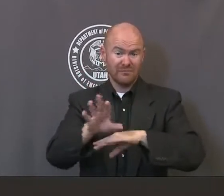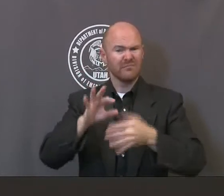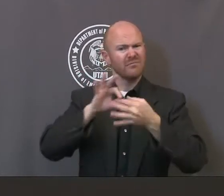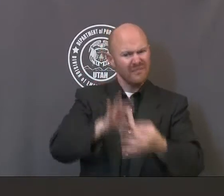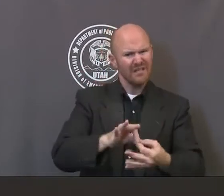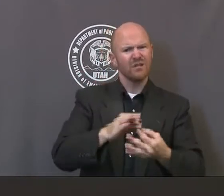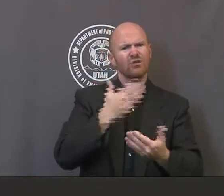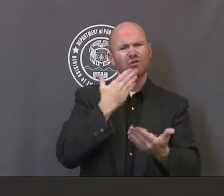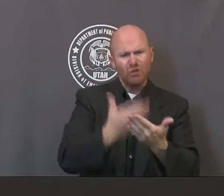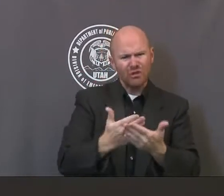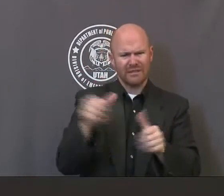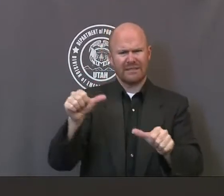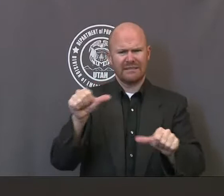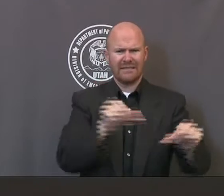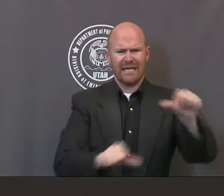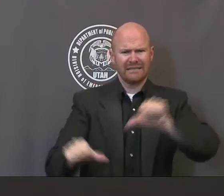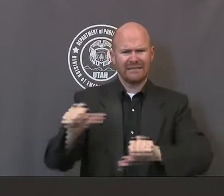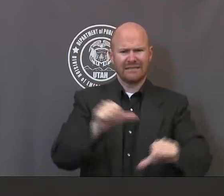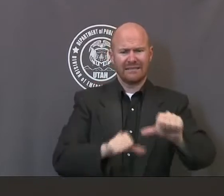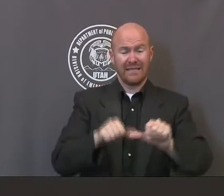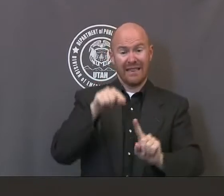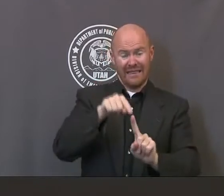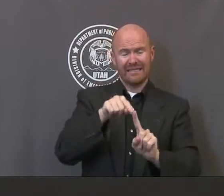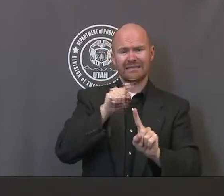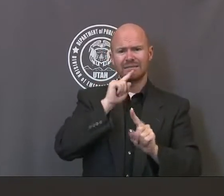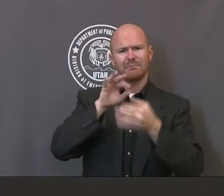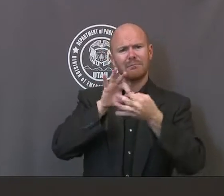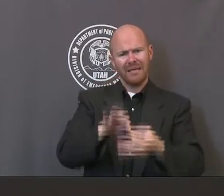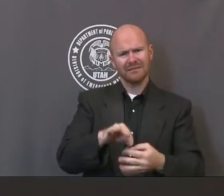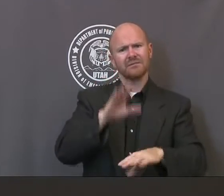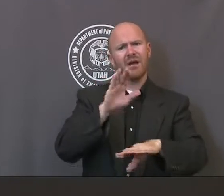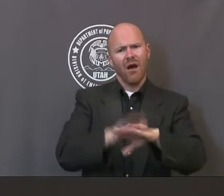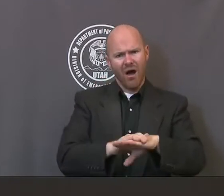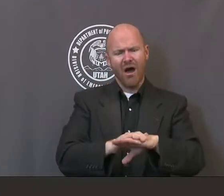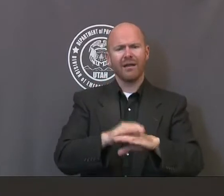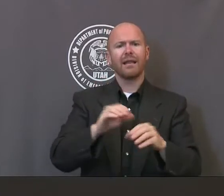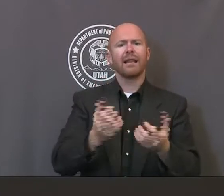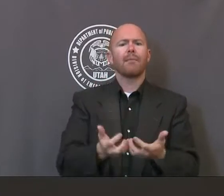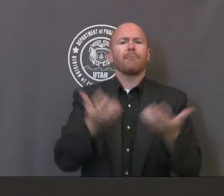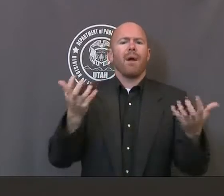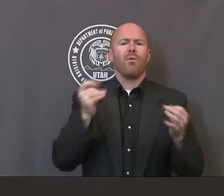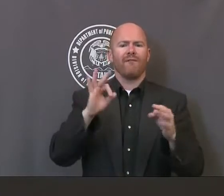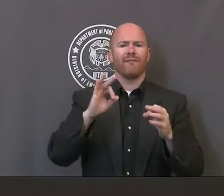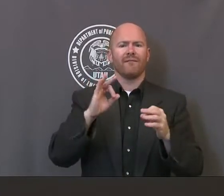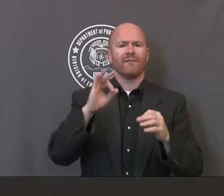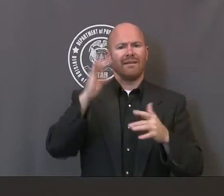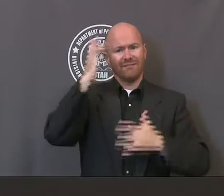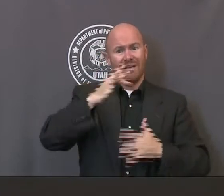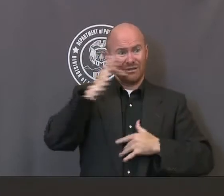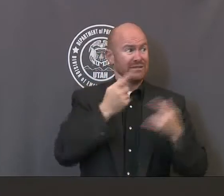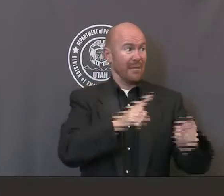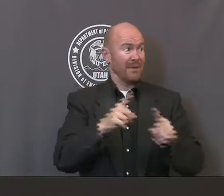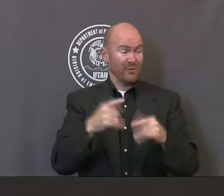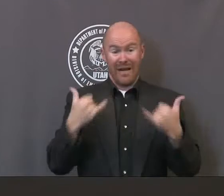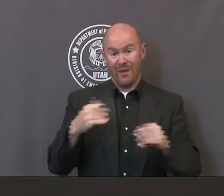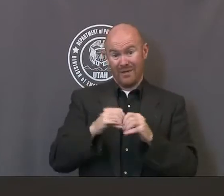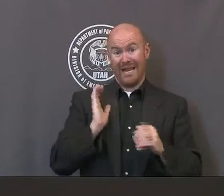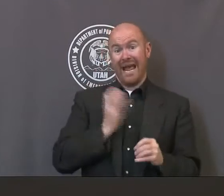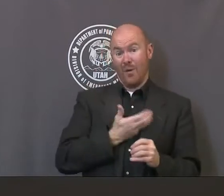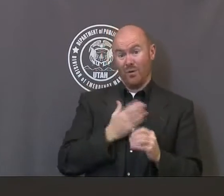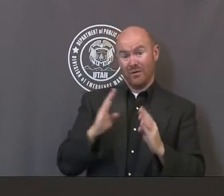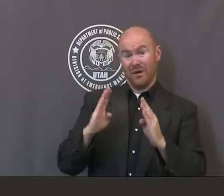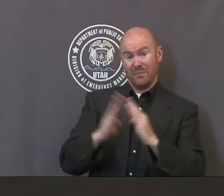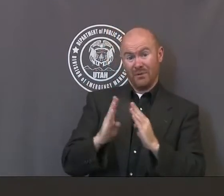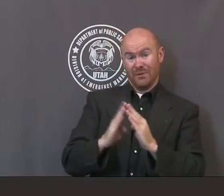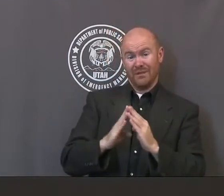science. This guidance system is based on the calculated amount of infection and transmission that happens in our communities and